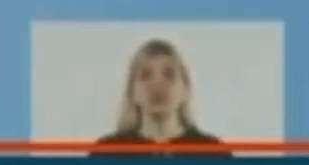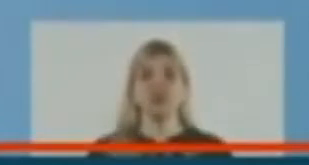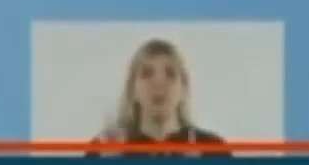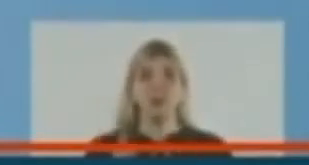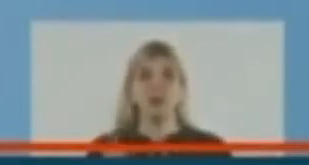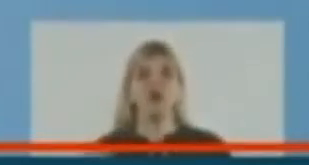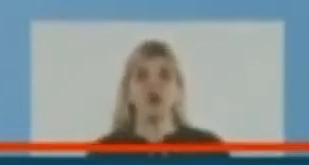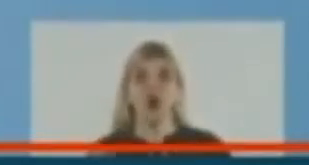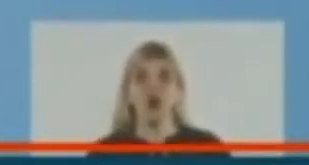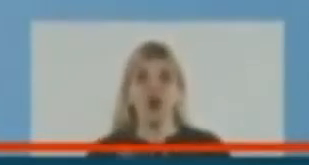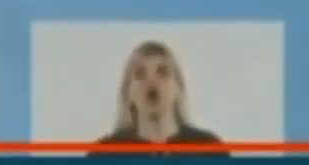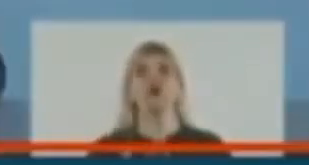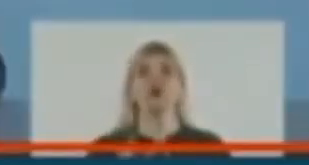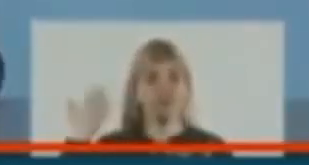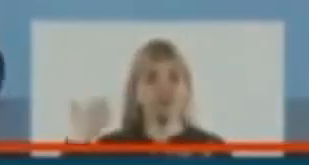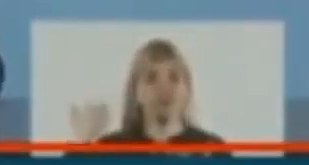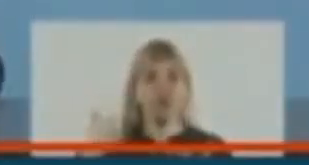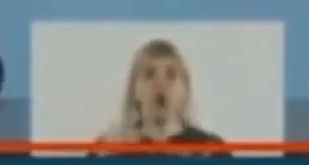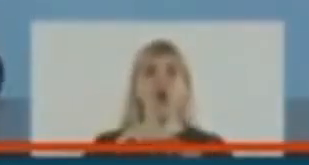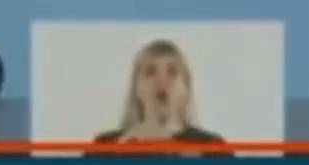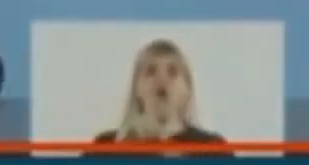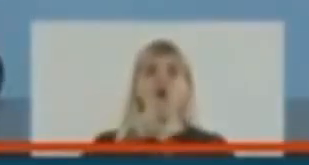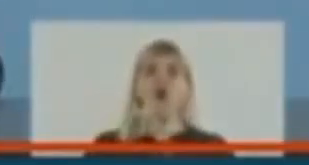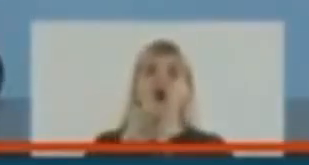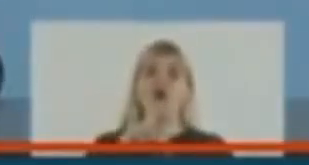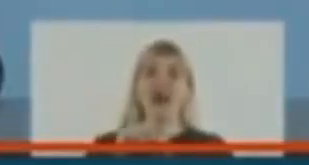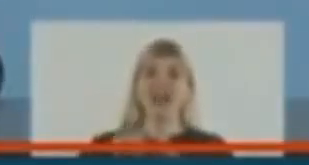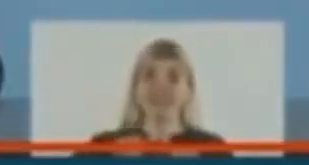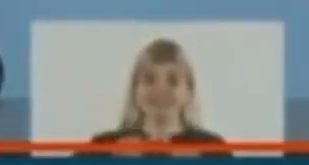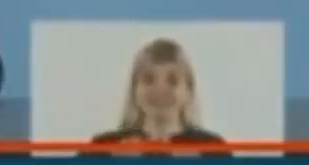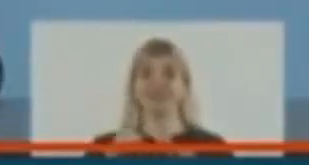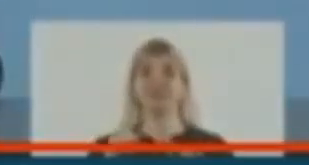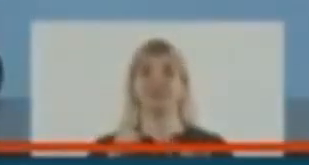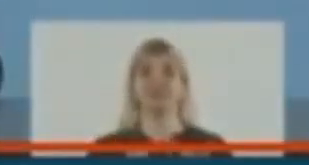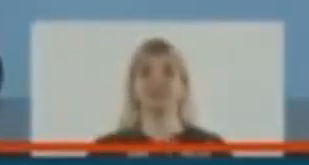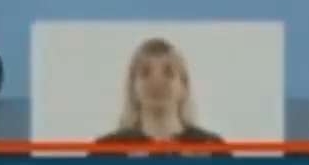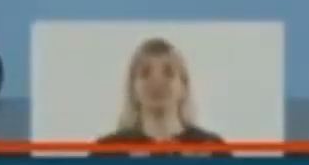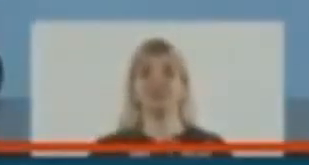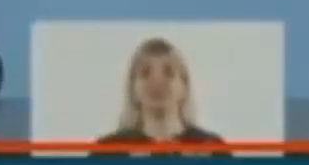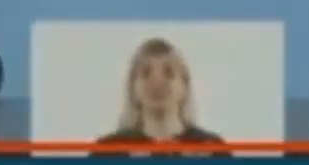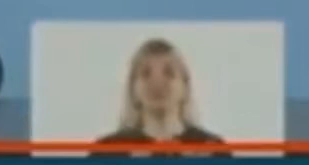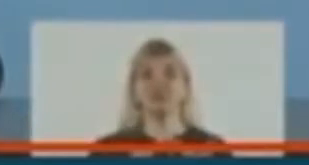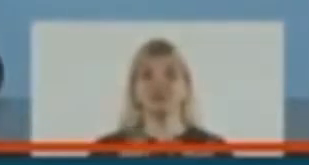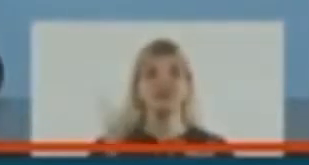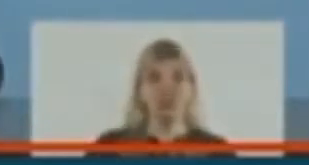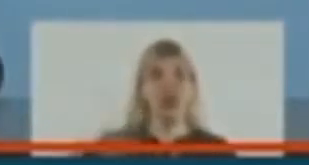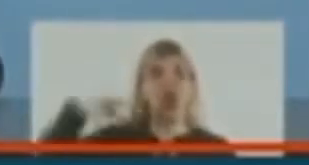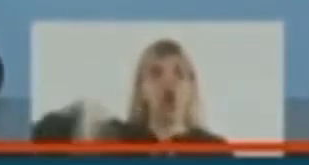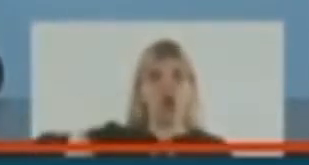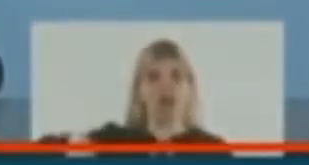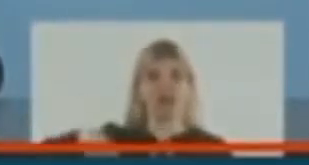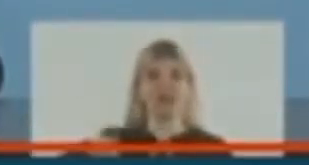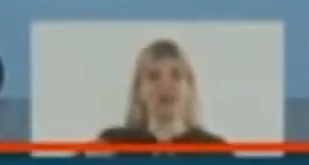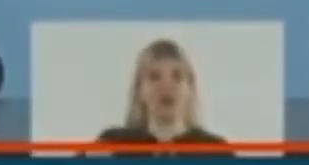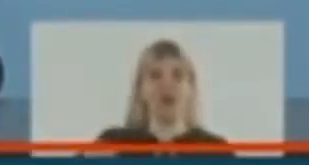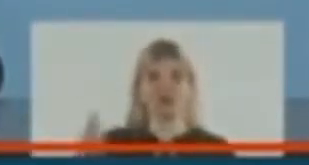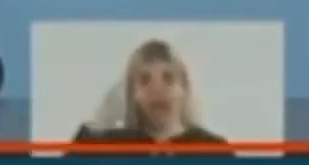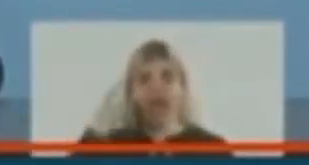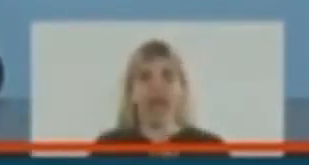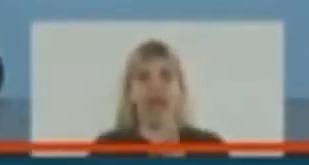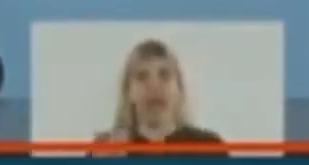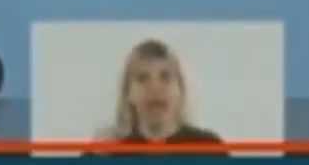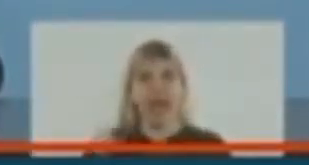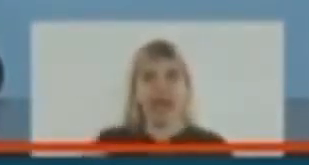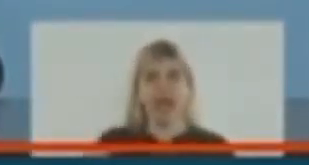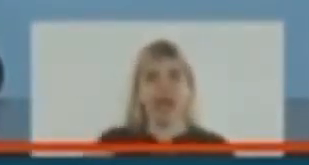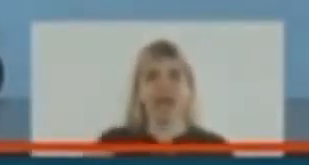there will be enough doses of vaccine to 10 million Argentines between January and February. His government also signed a clause for a